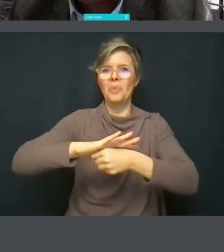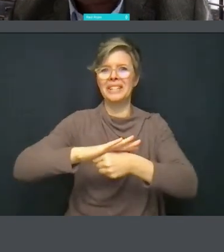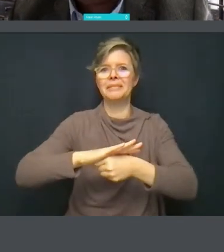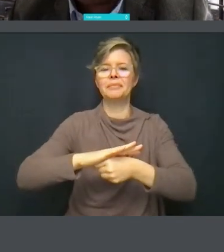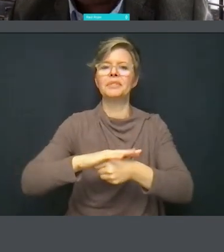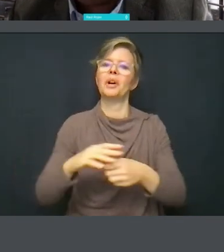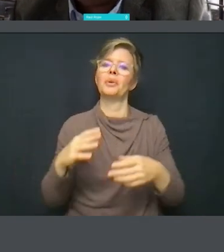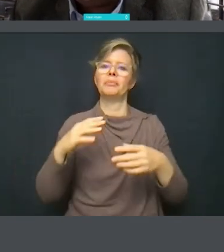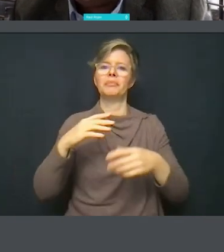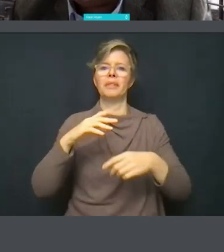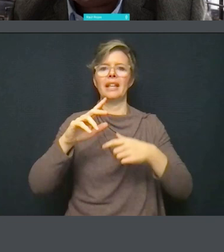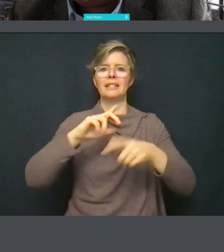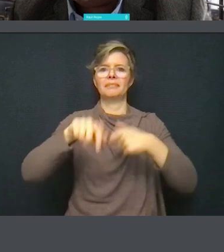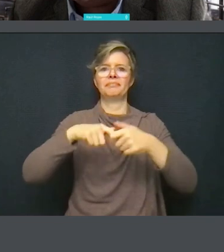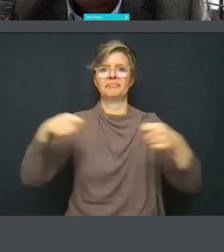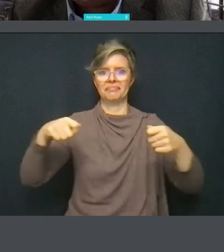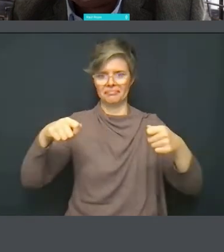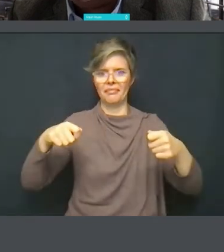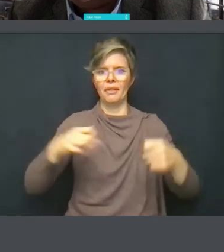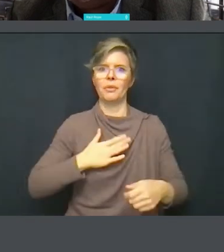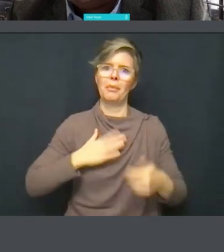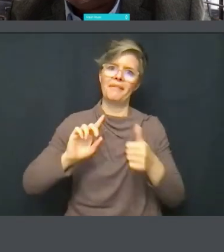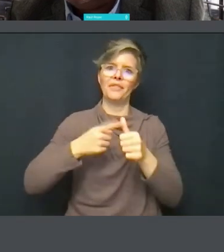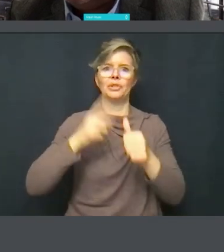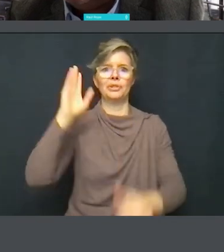Thank you so much. And